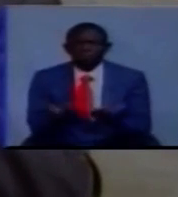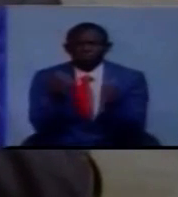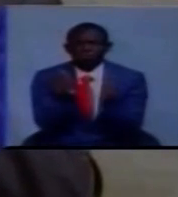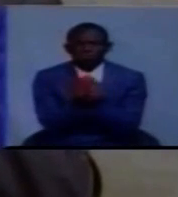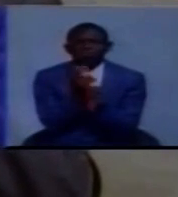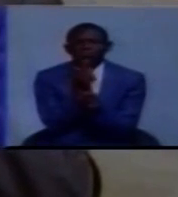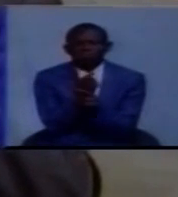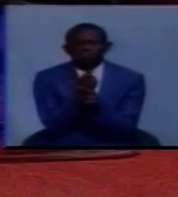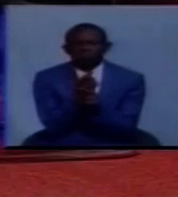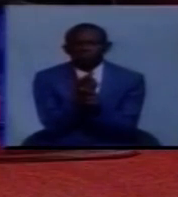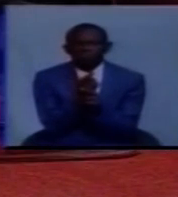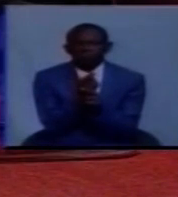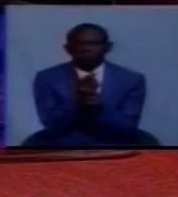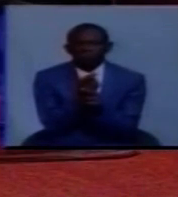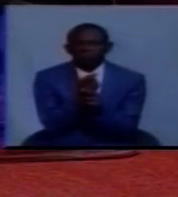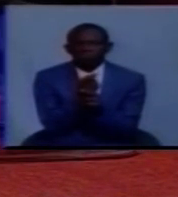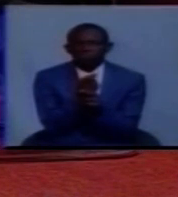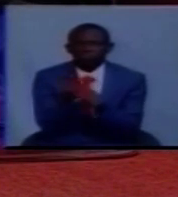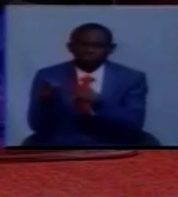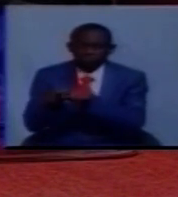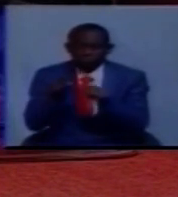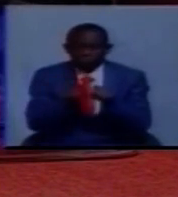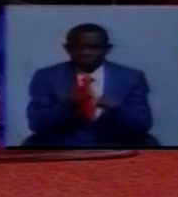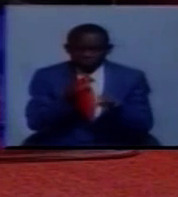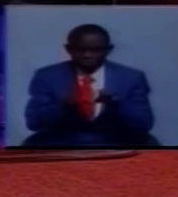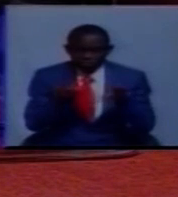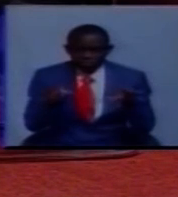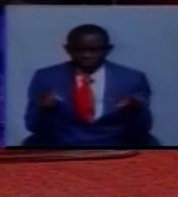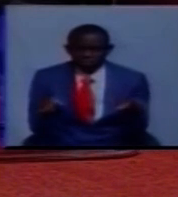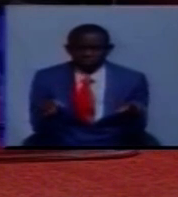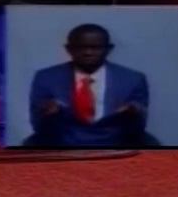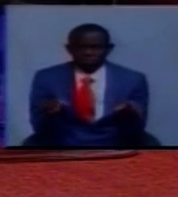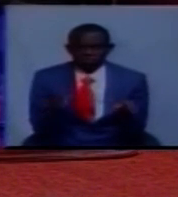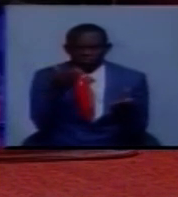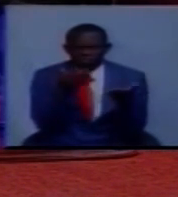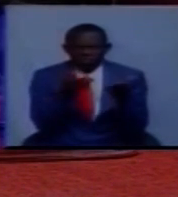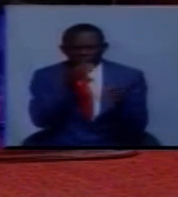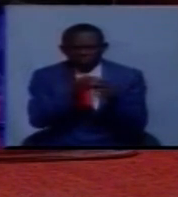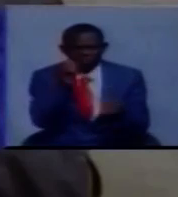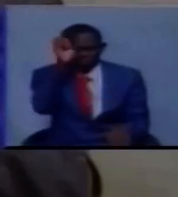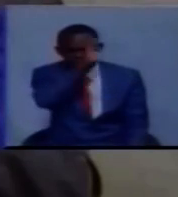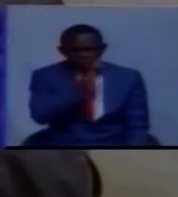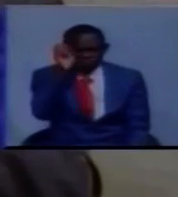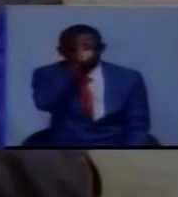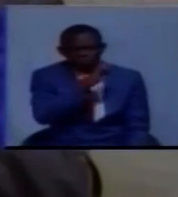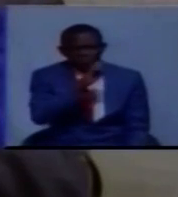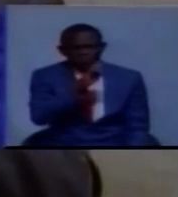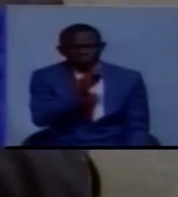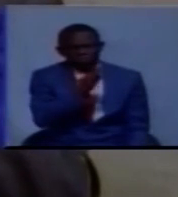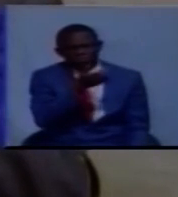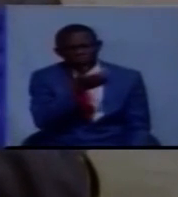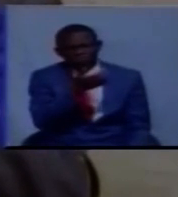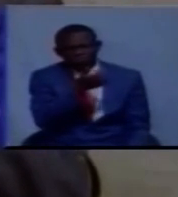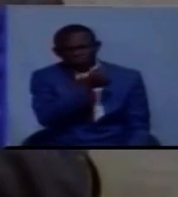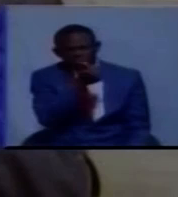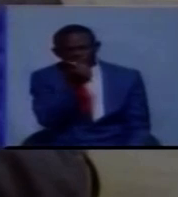rights. Even children, if you are in Europe or some other, in the Western world, if you